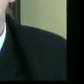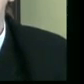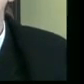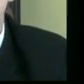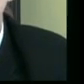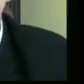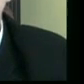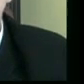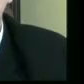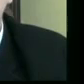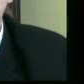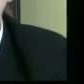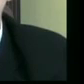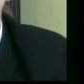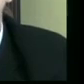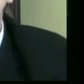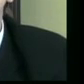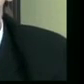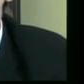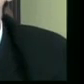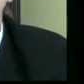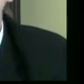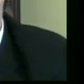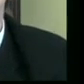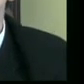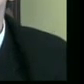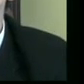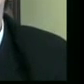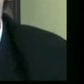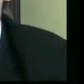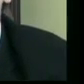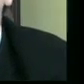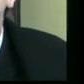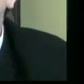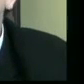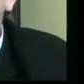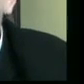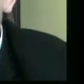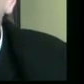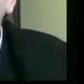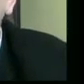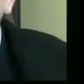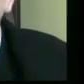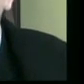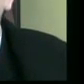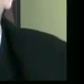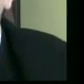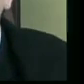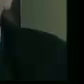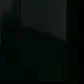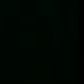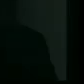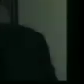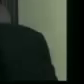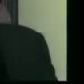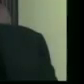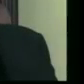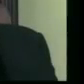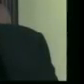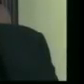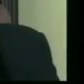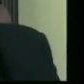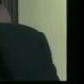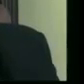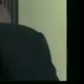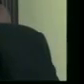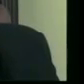denomination and our local churches that can really help local churches become all they're called to be in their community? It's been a